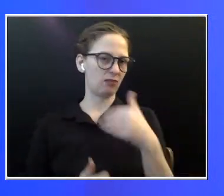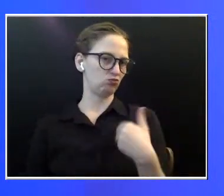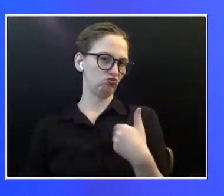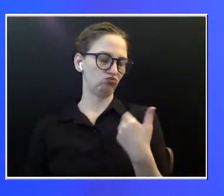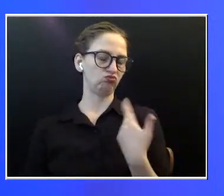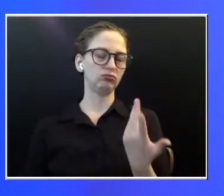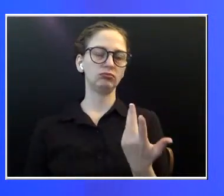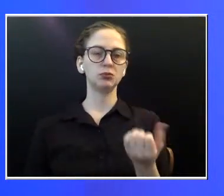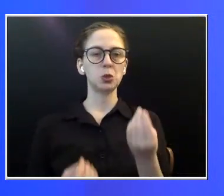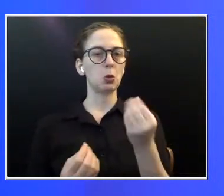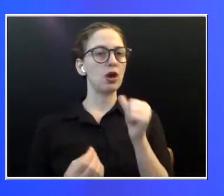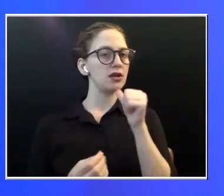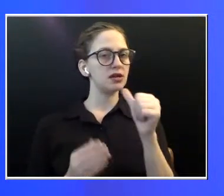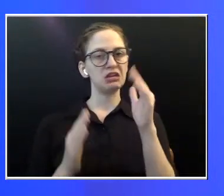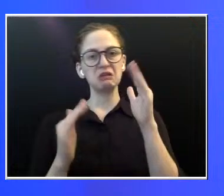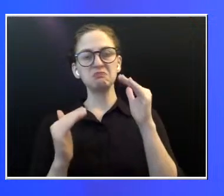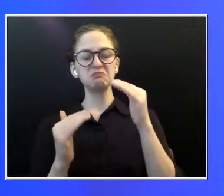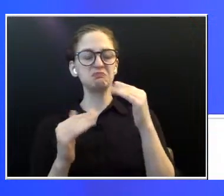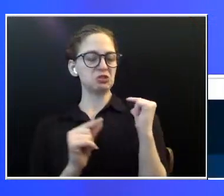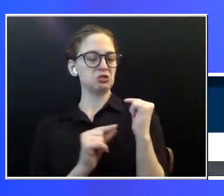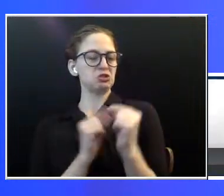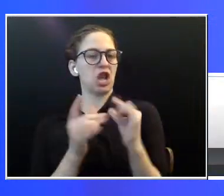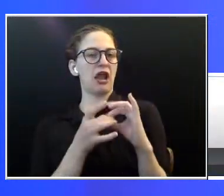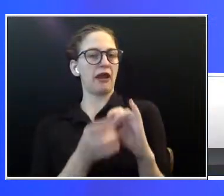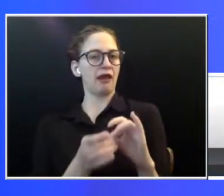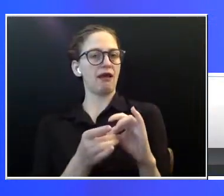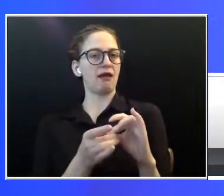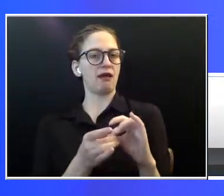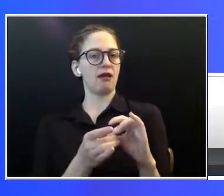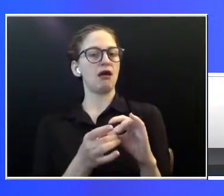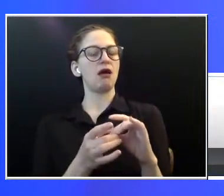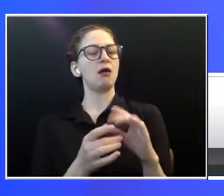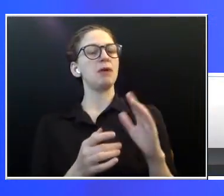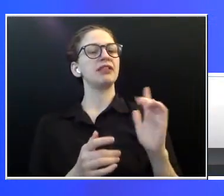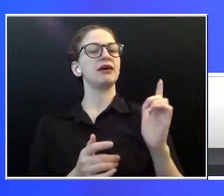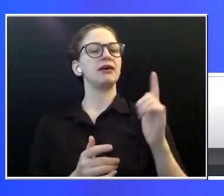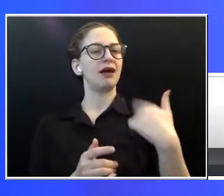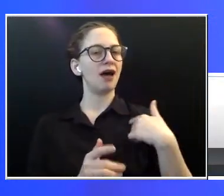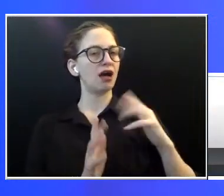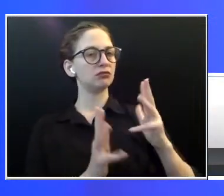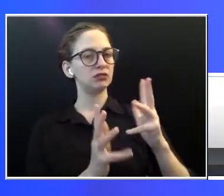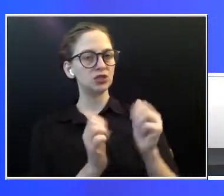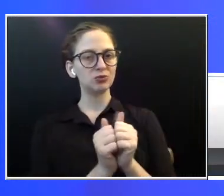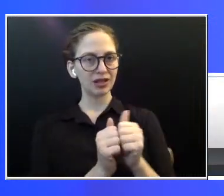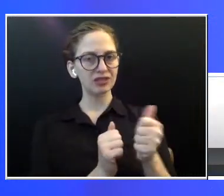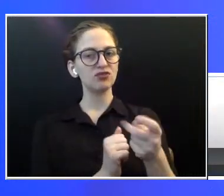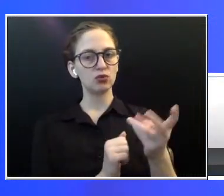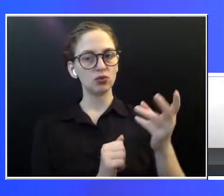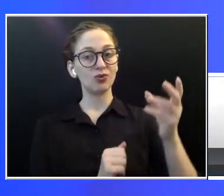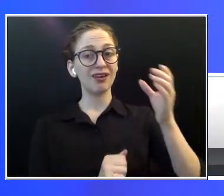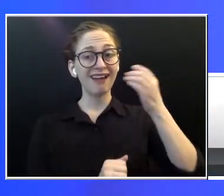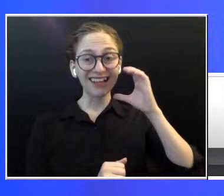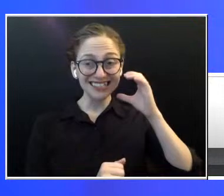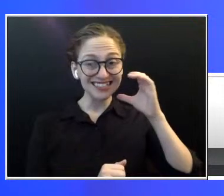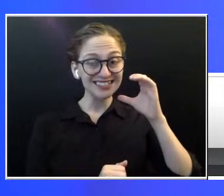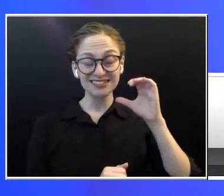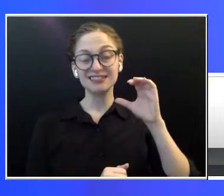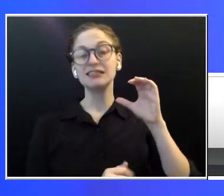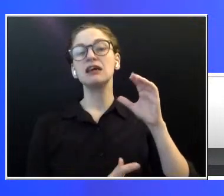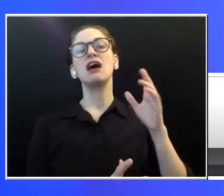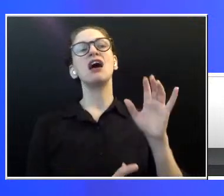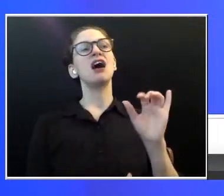some cousins that I hadn't talked to in a long time and realized they had breast cancer, I talked to my gynecologist at the time,